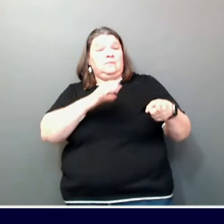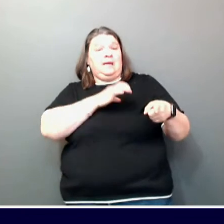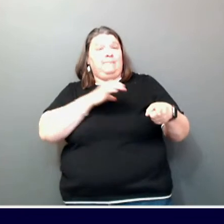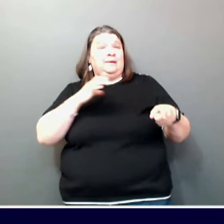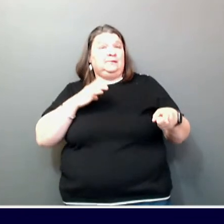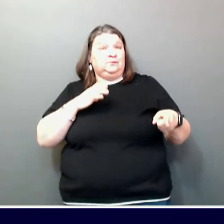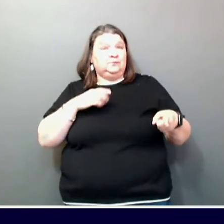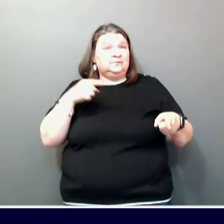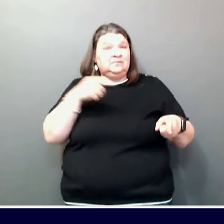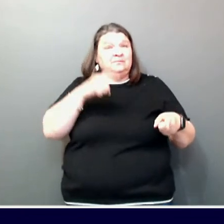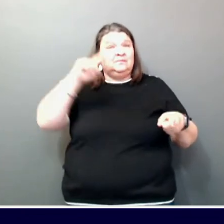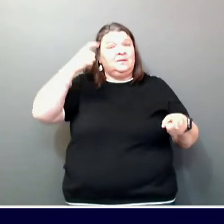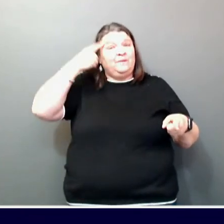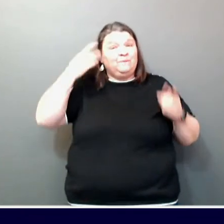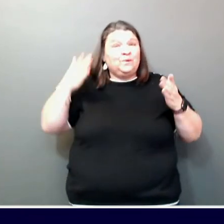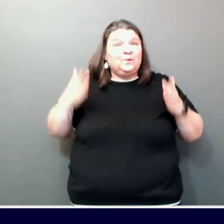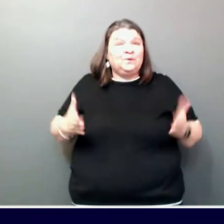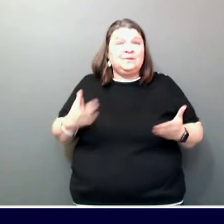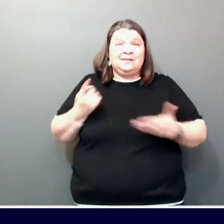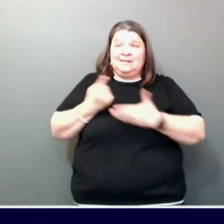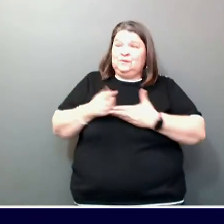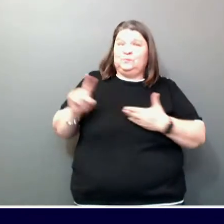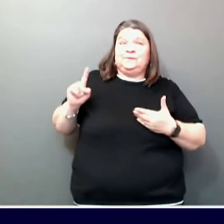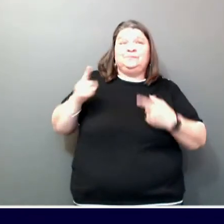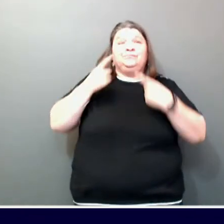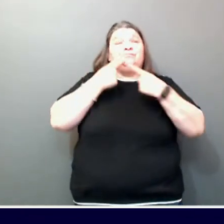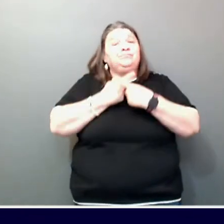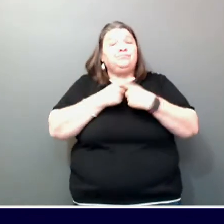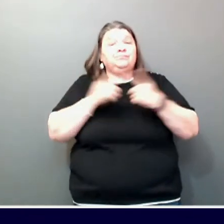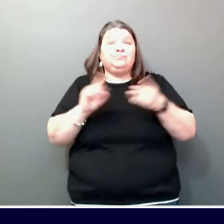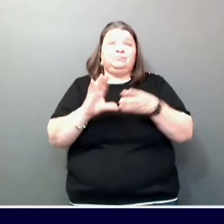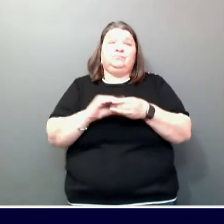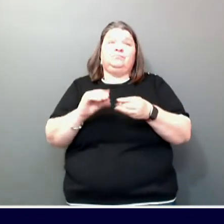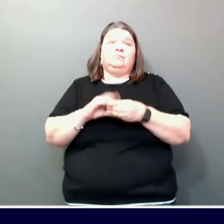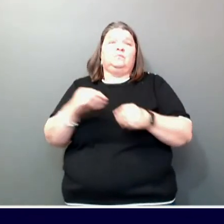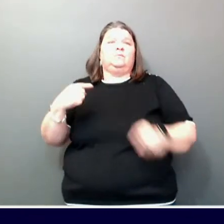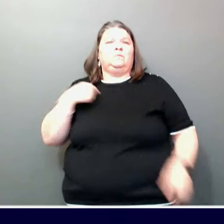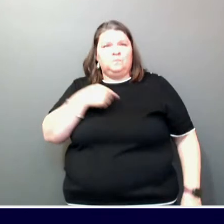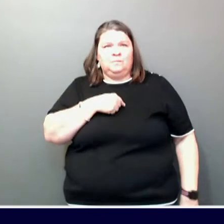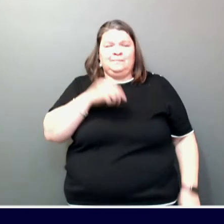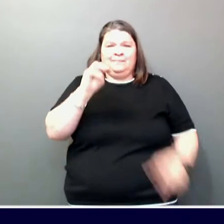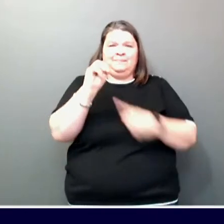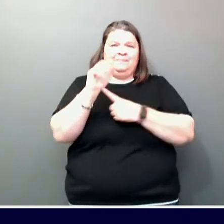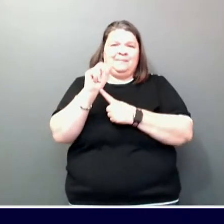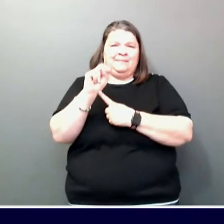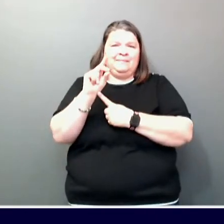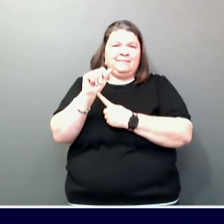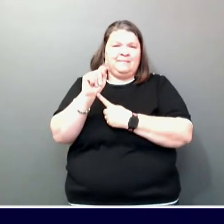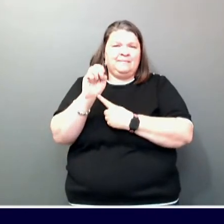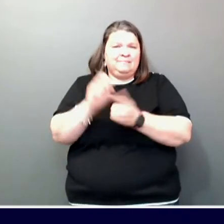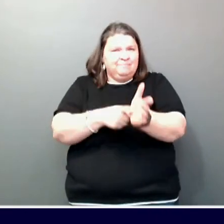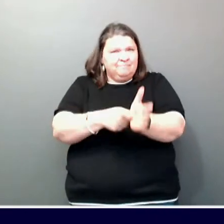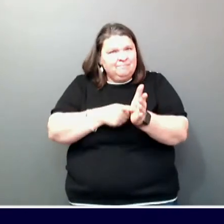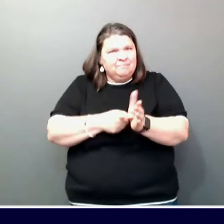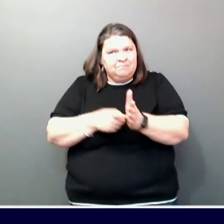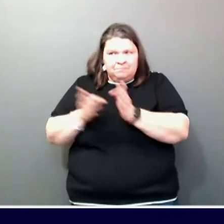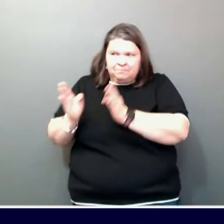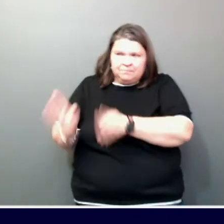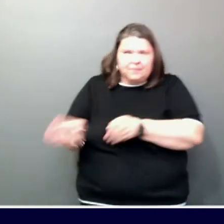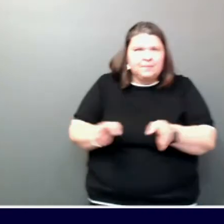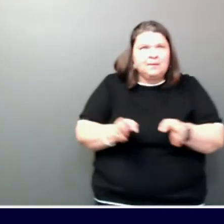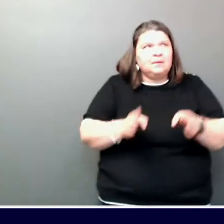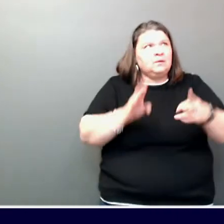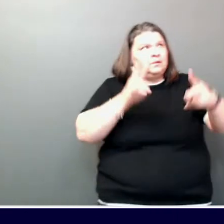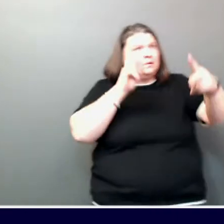We do have to be prepared to expect the unexpected. And that's what our job is, not just with COVID-19, but with